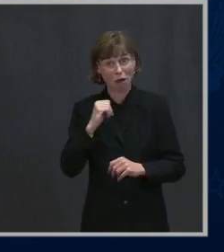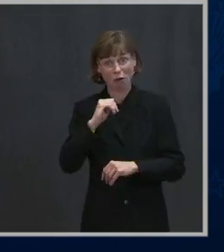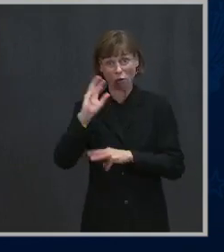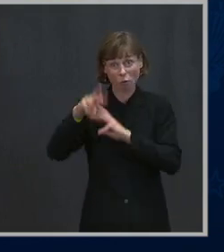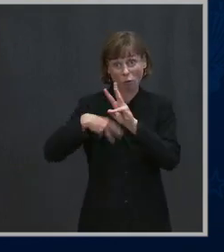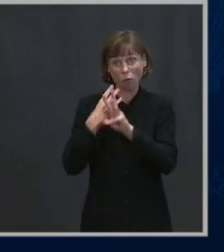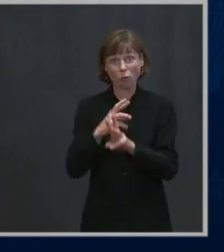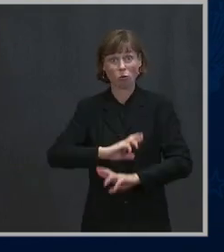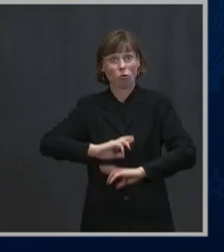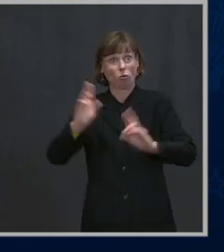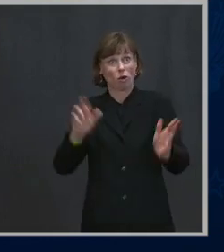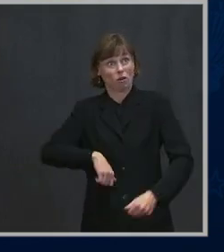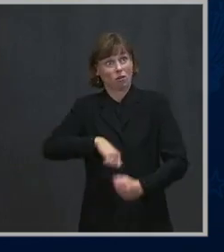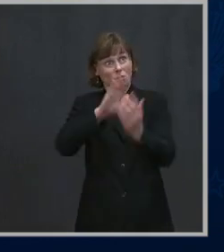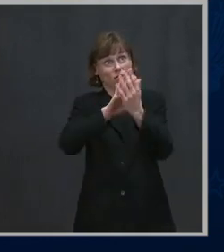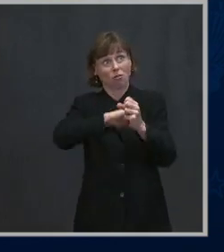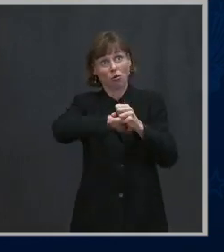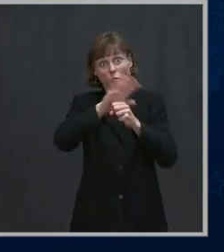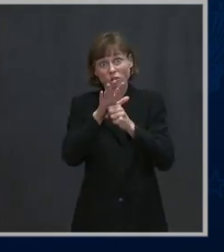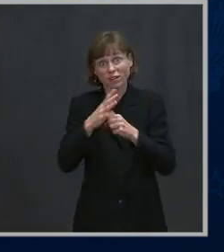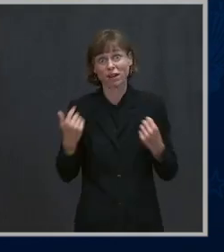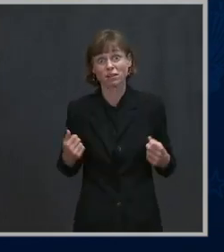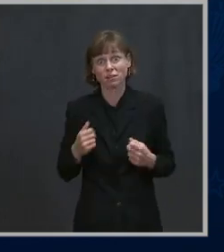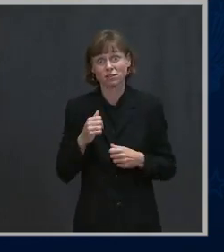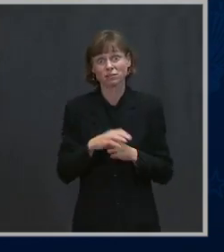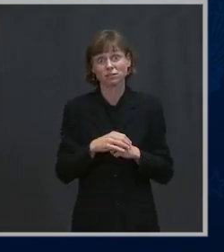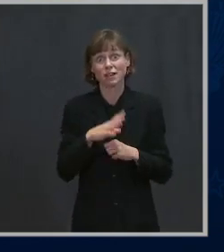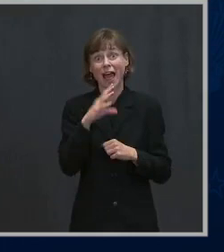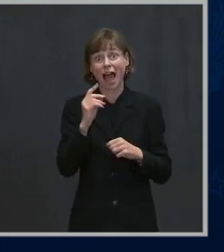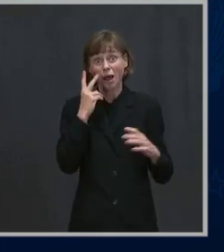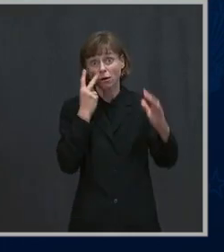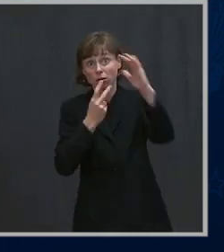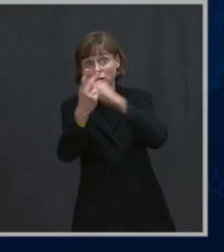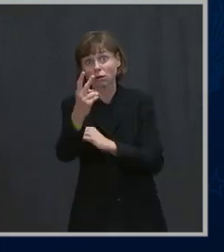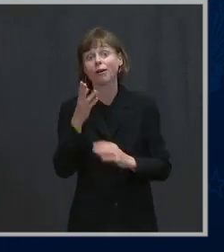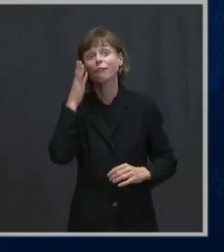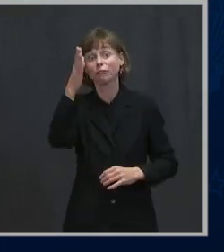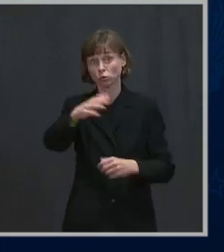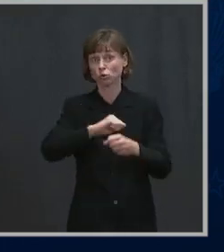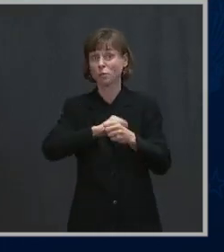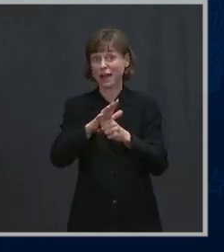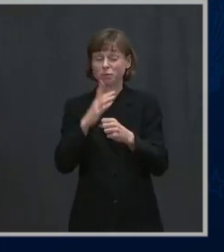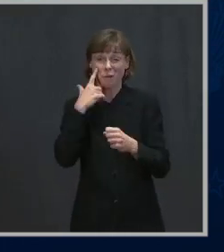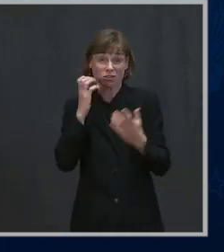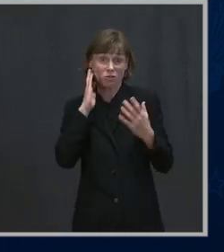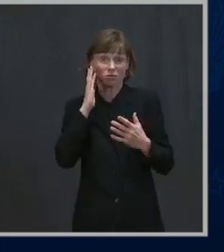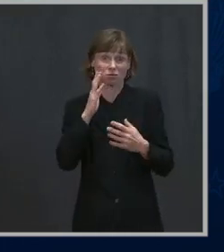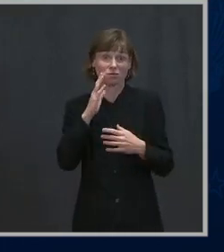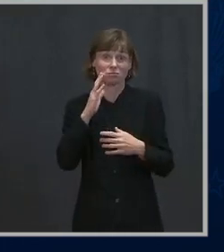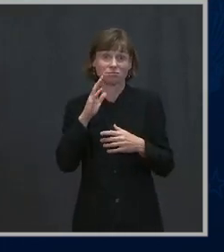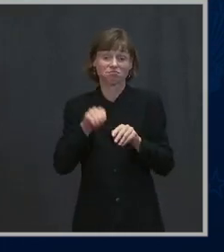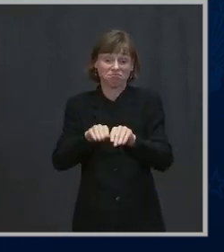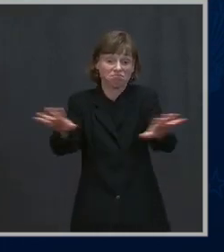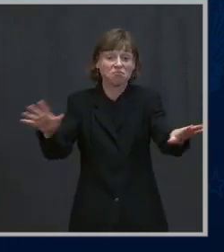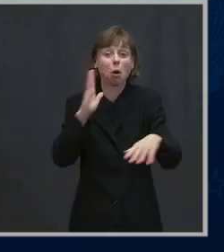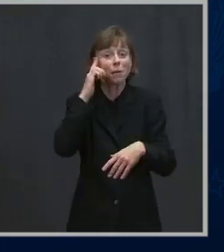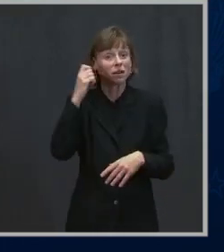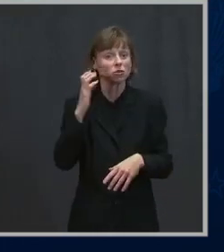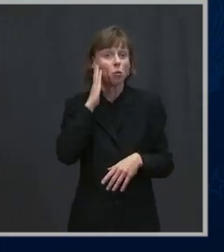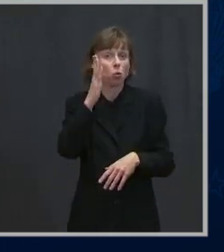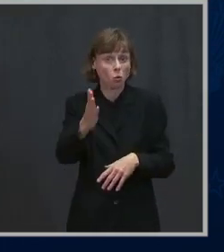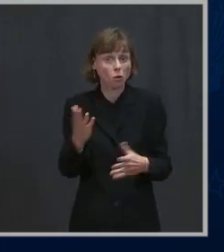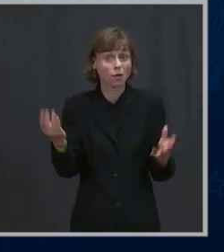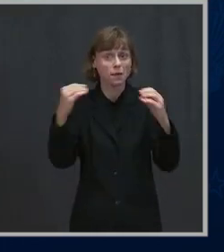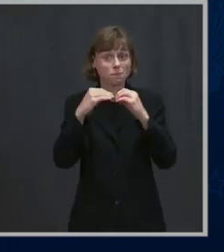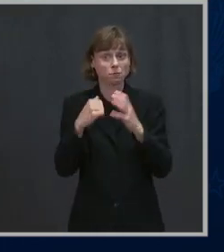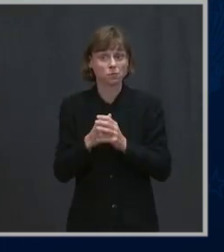19 as well as detect and prevent future pandemics because there will be more we've elevated the status of cyber